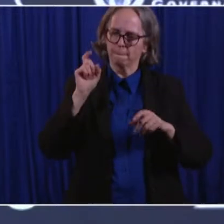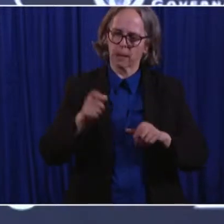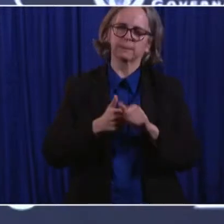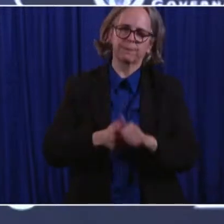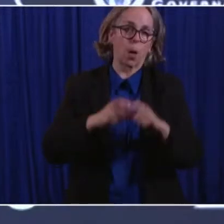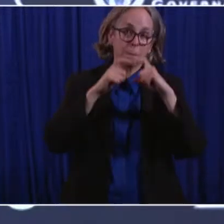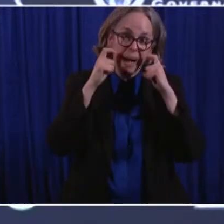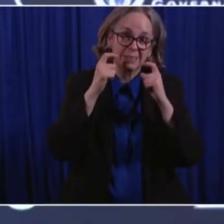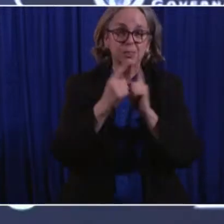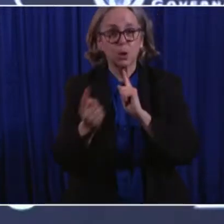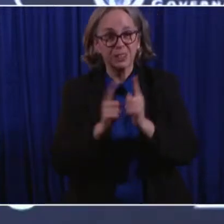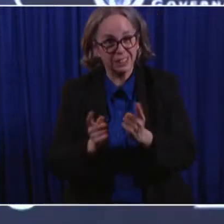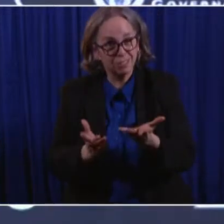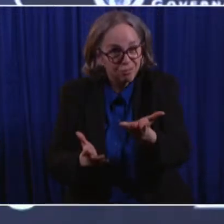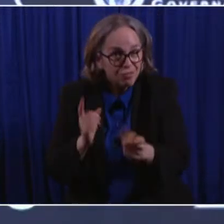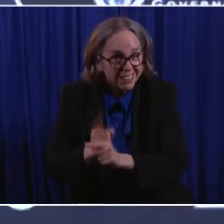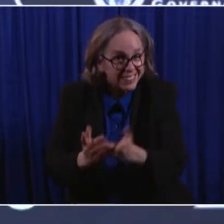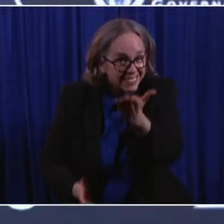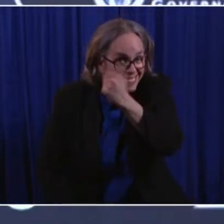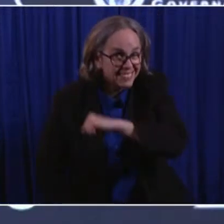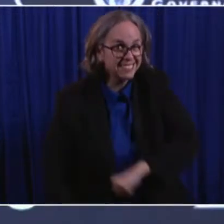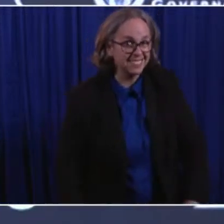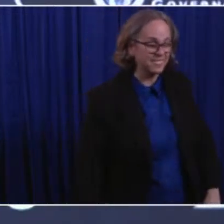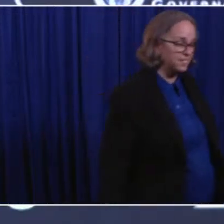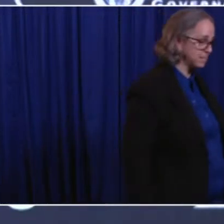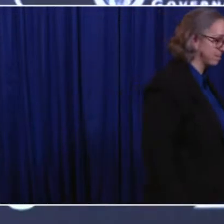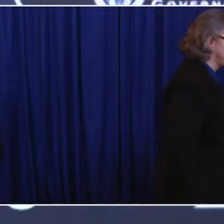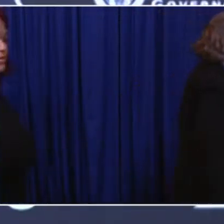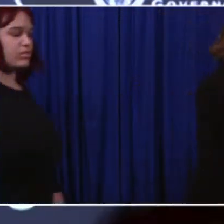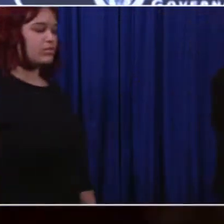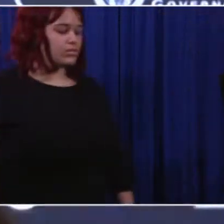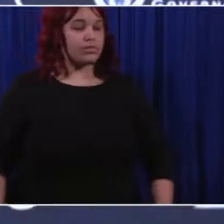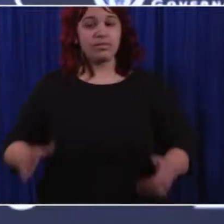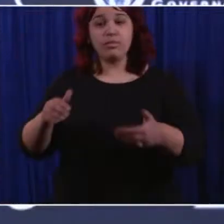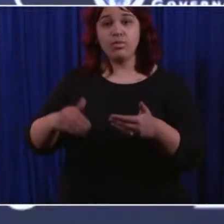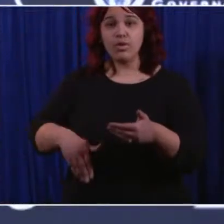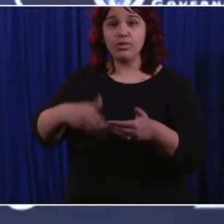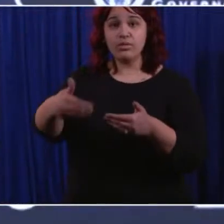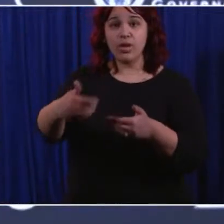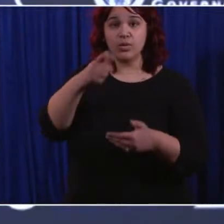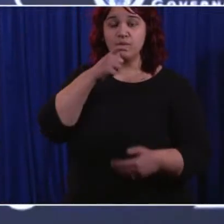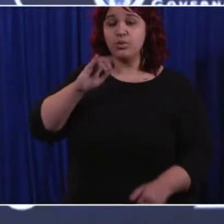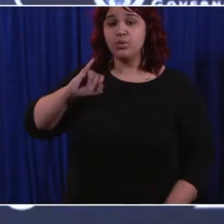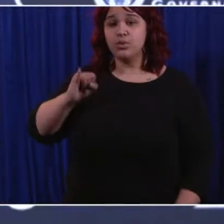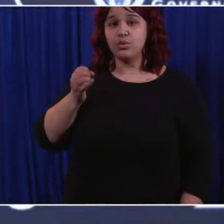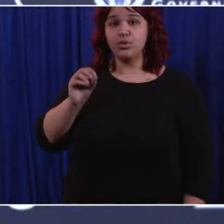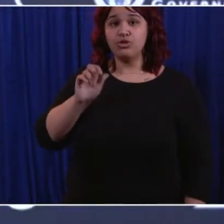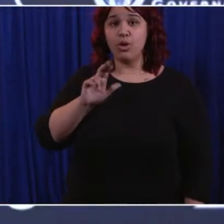Next question from the Cintas Center is Joanna Burris at WXIX in Cincinnati.